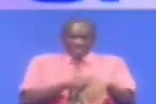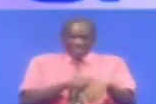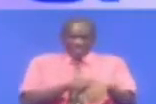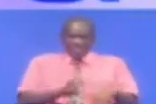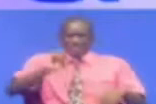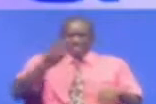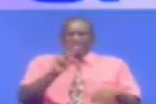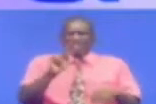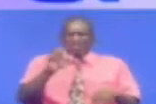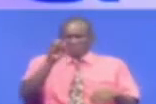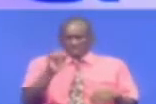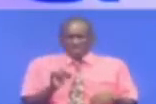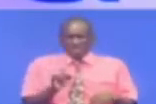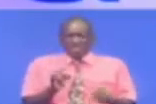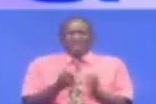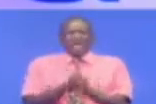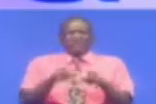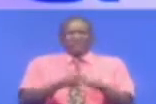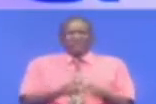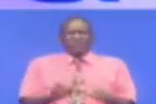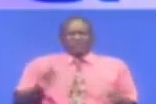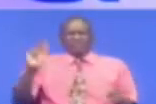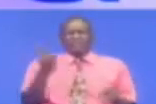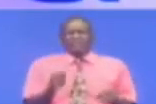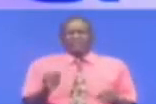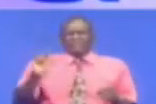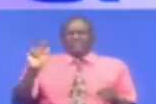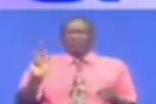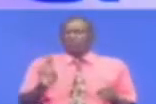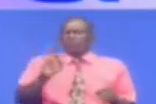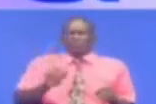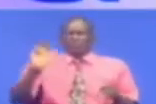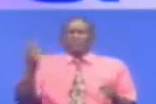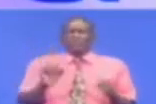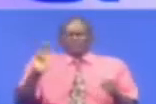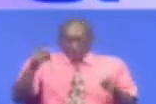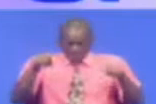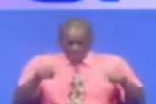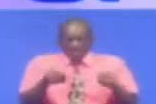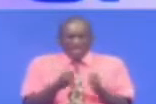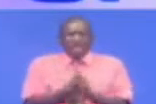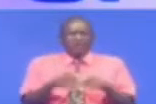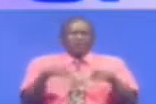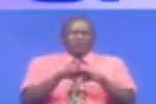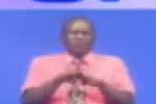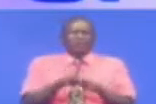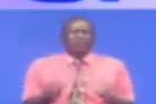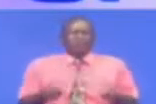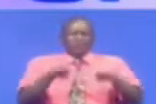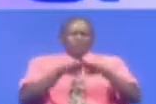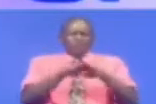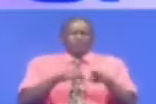second Kusi conference, and His Excellency, the President of Kenya, Uhuru Kenyatta, and also the